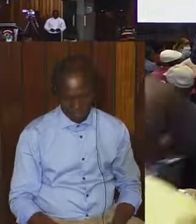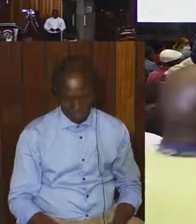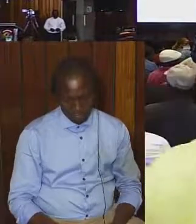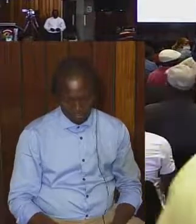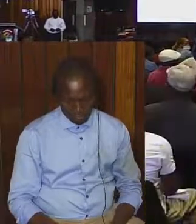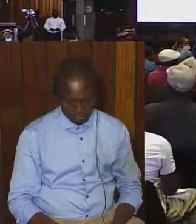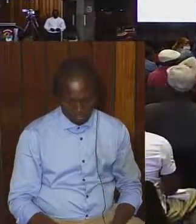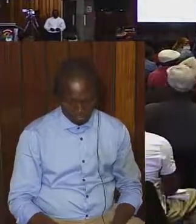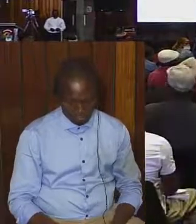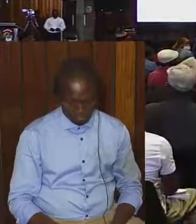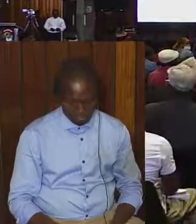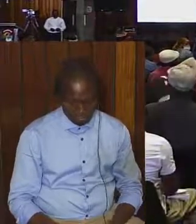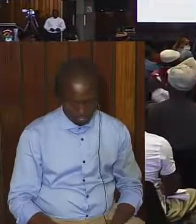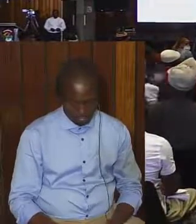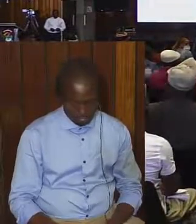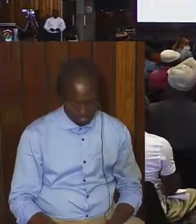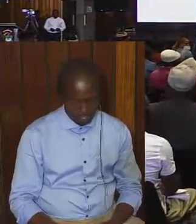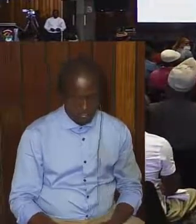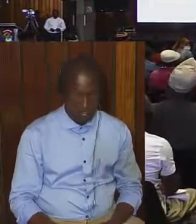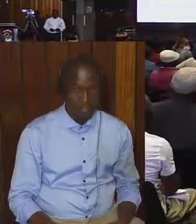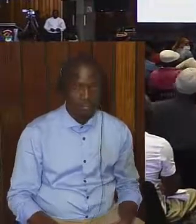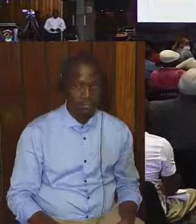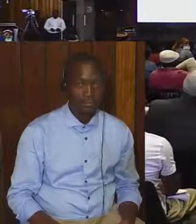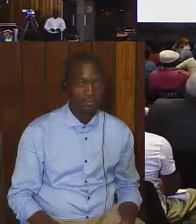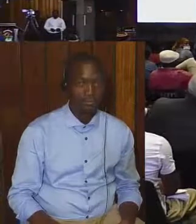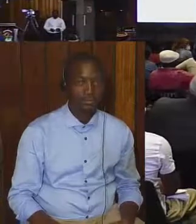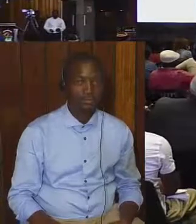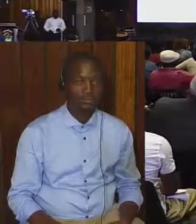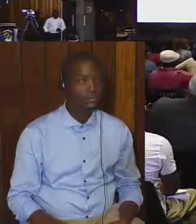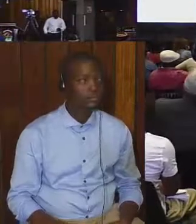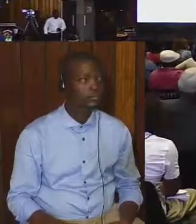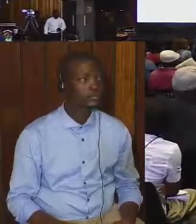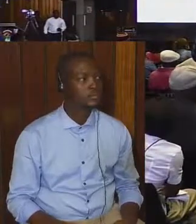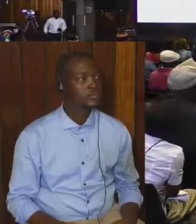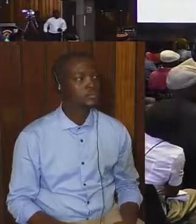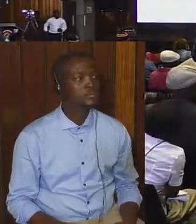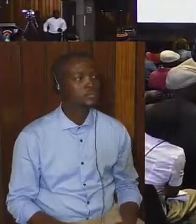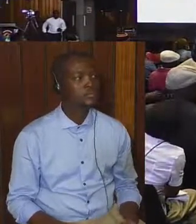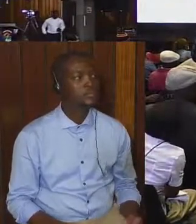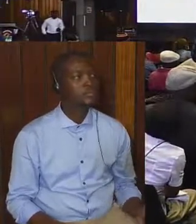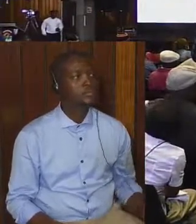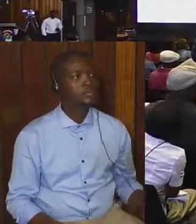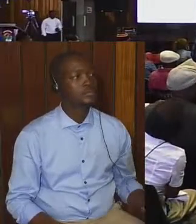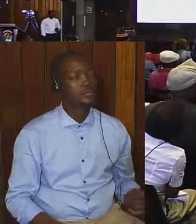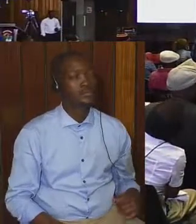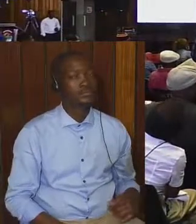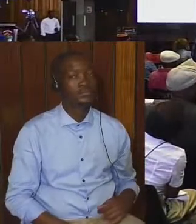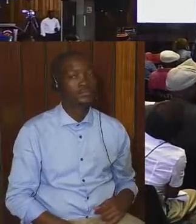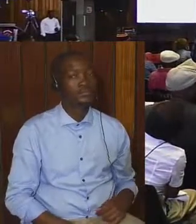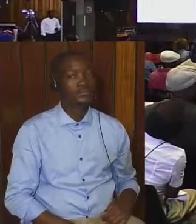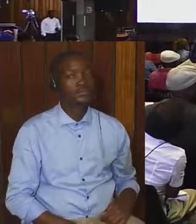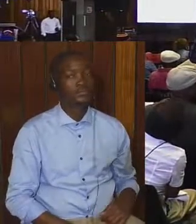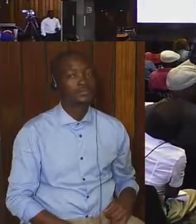Mina nguMichael Sorry, wakaHlatshwayo. can I just interrupt you, please? I'll give you a chance now. I just want to